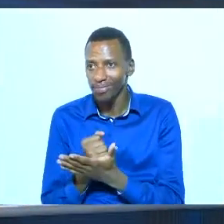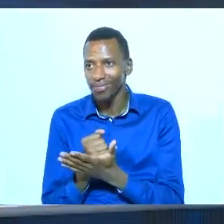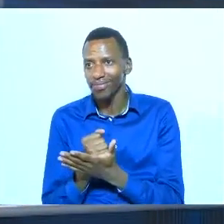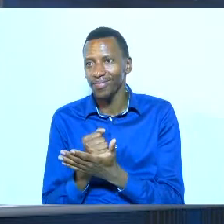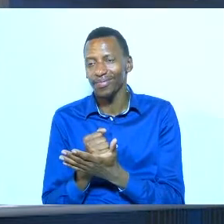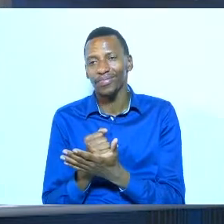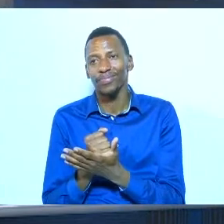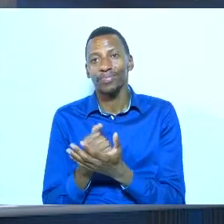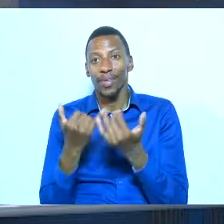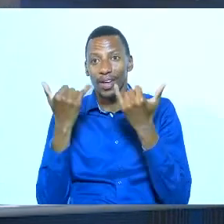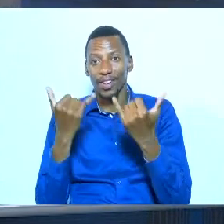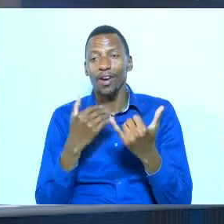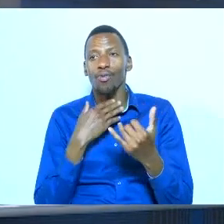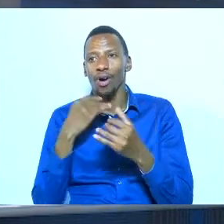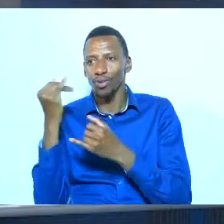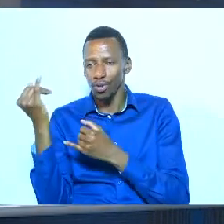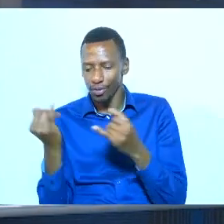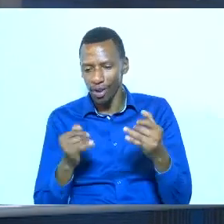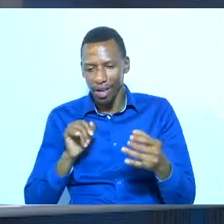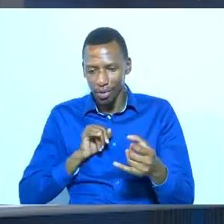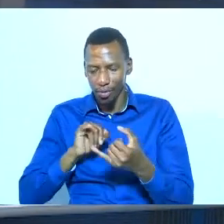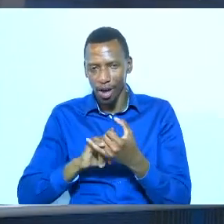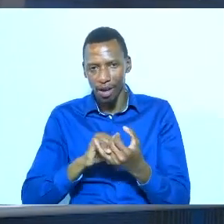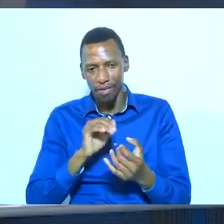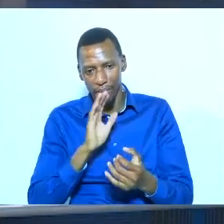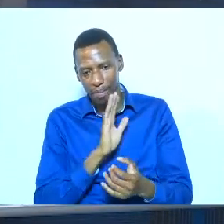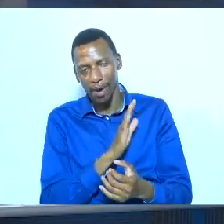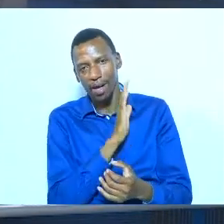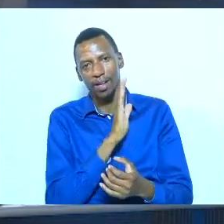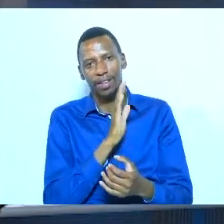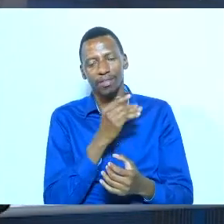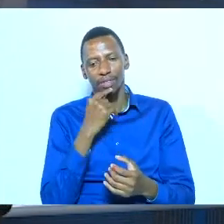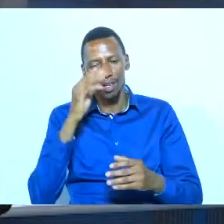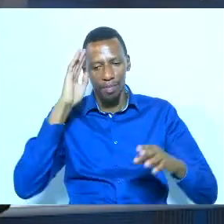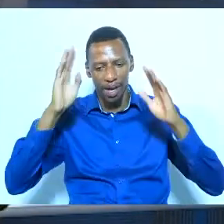I would like to invite my wife just to say hi to people.